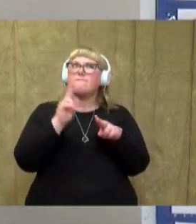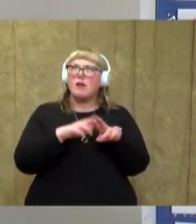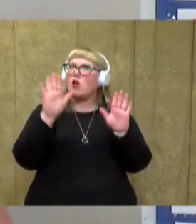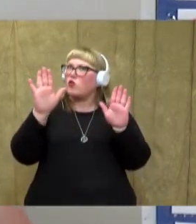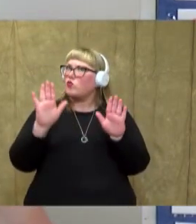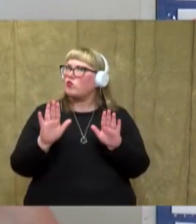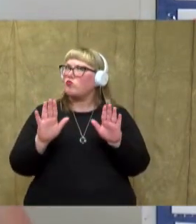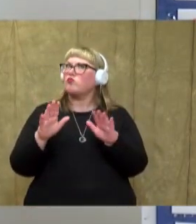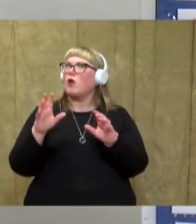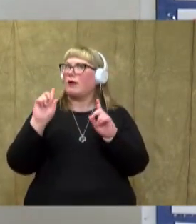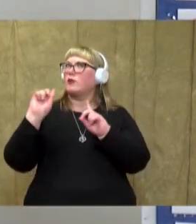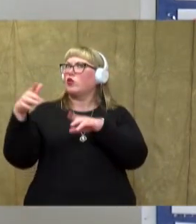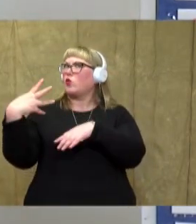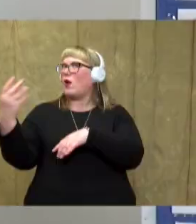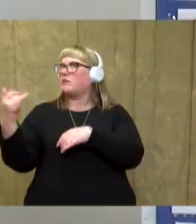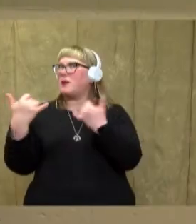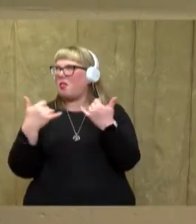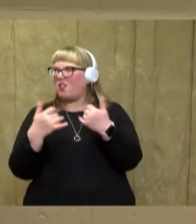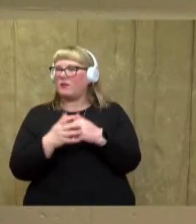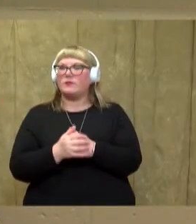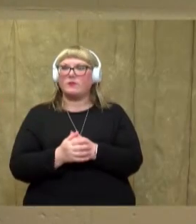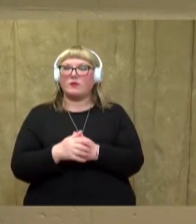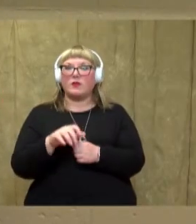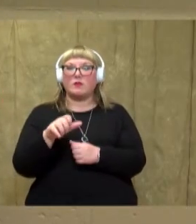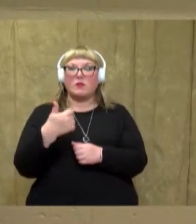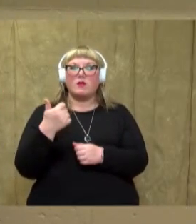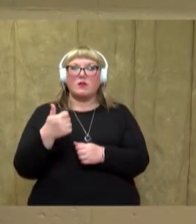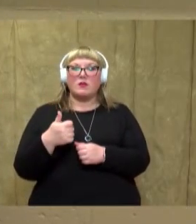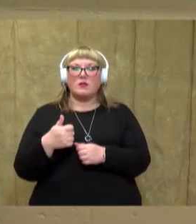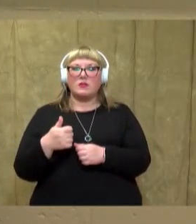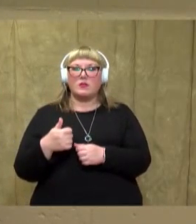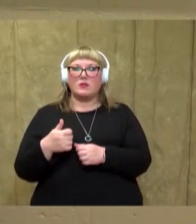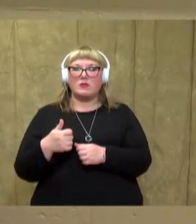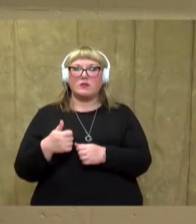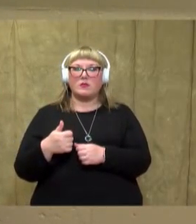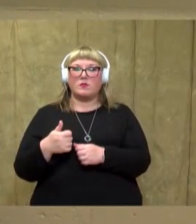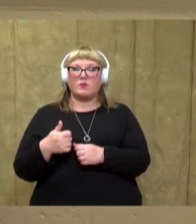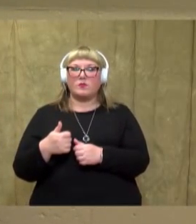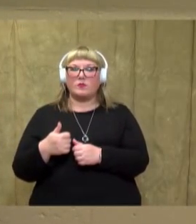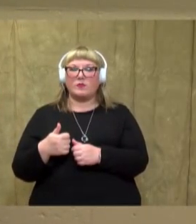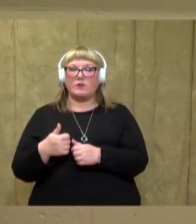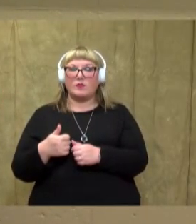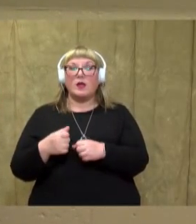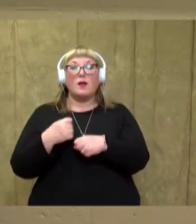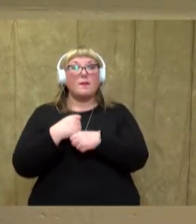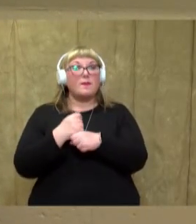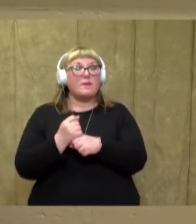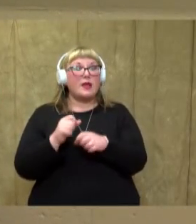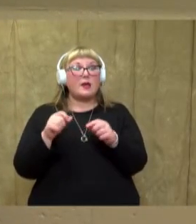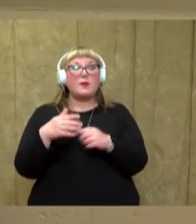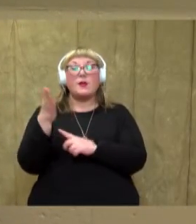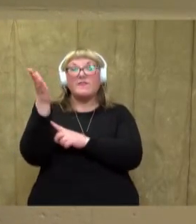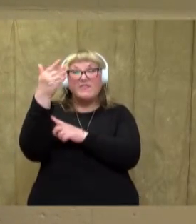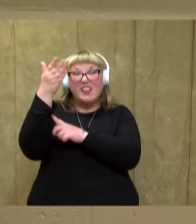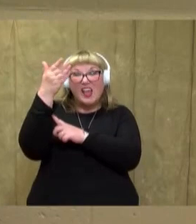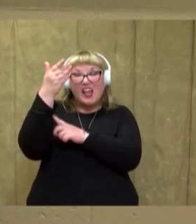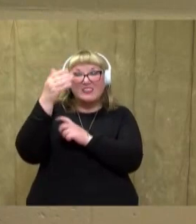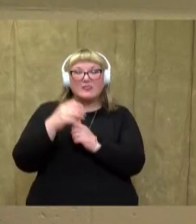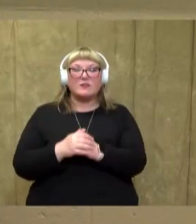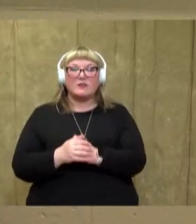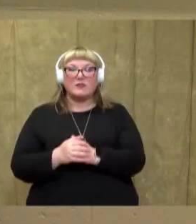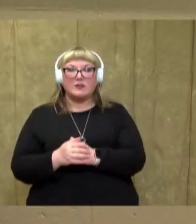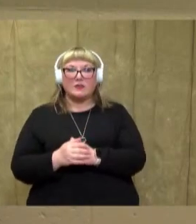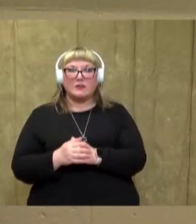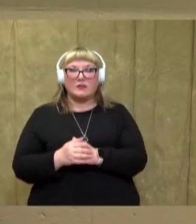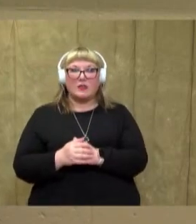get outside. Another thing that I have done is we made these tiny flags out